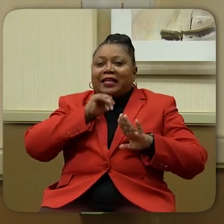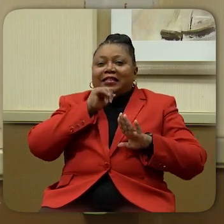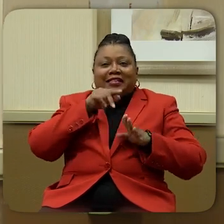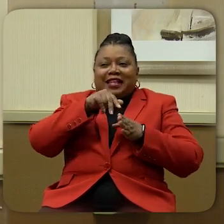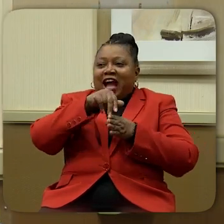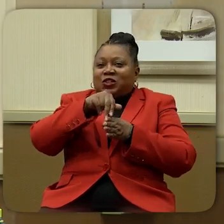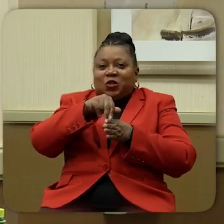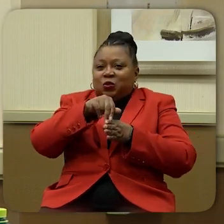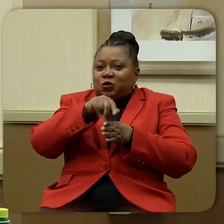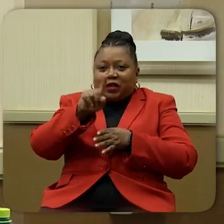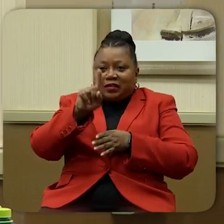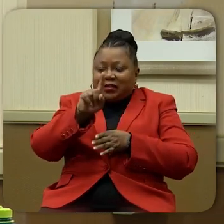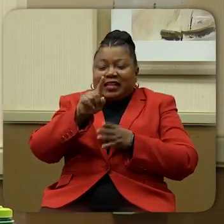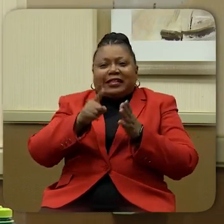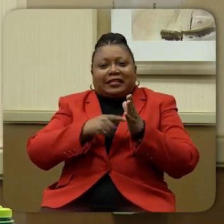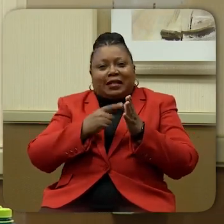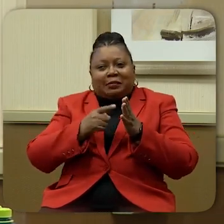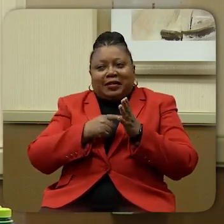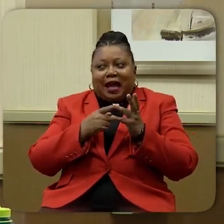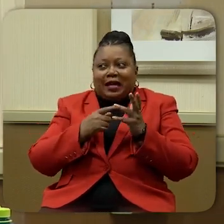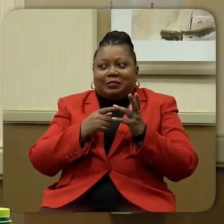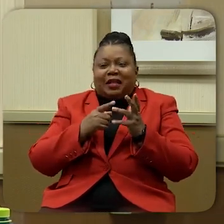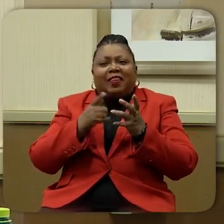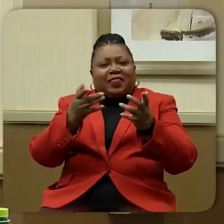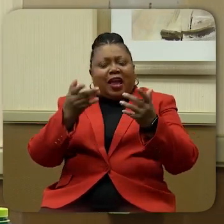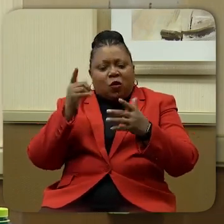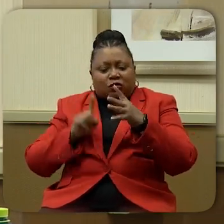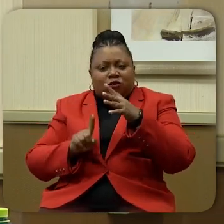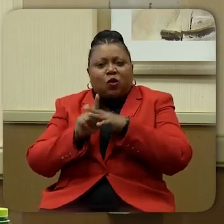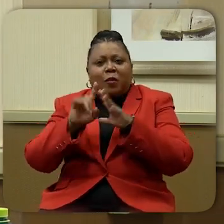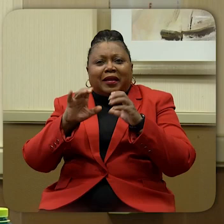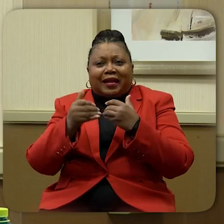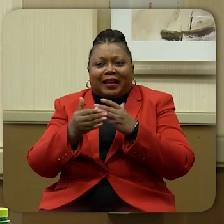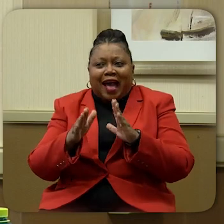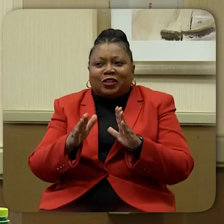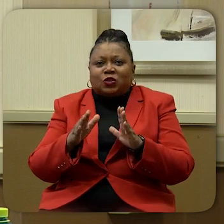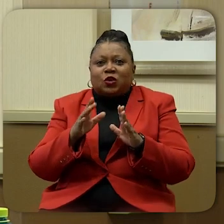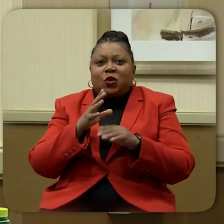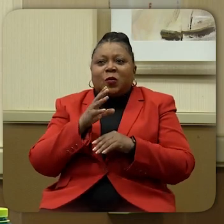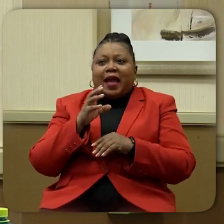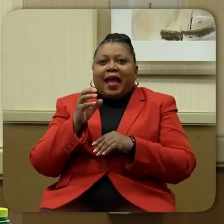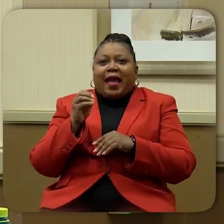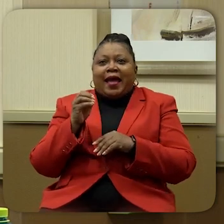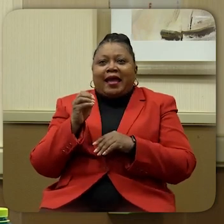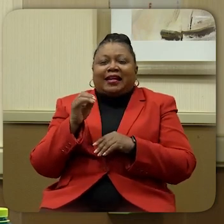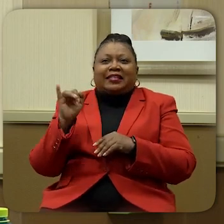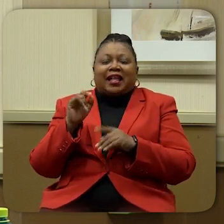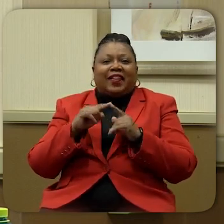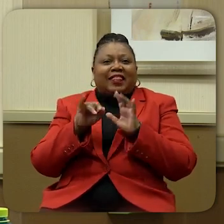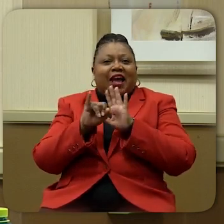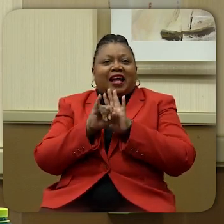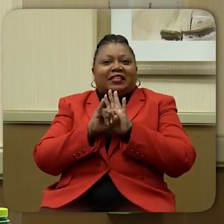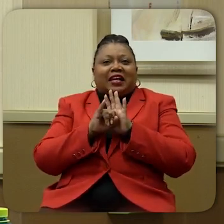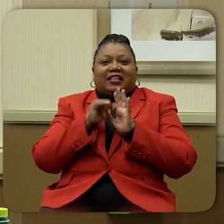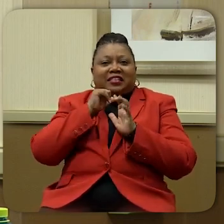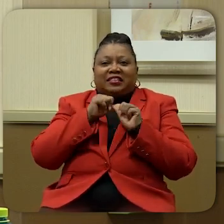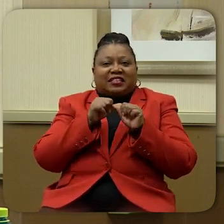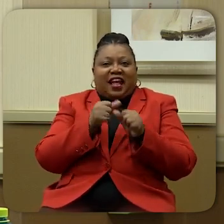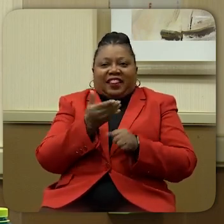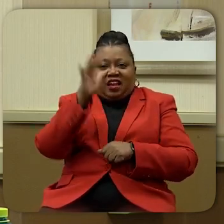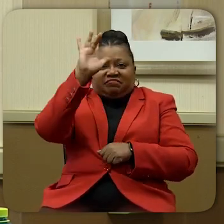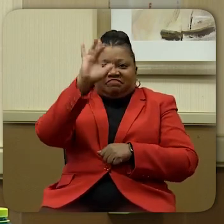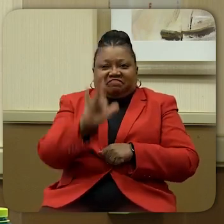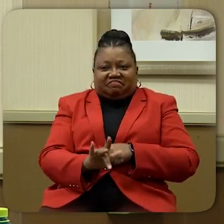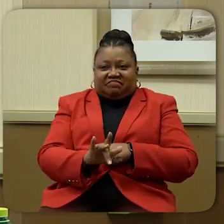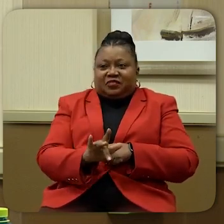neutral, right? So sometimes they walk into the classroom and it's like their identity doesn't exist,